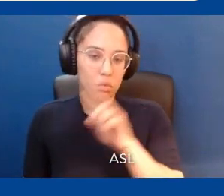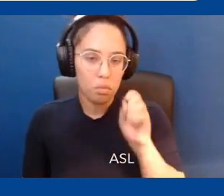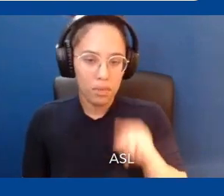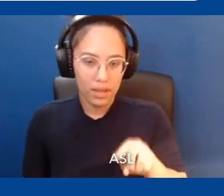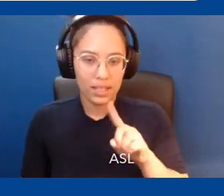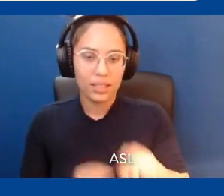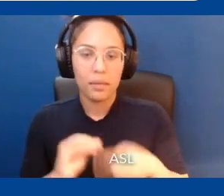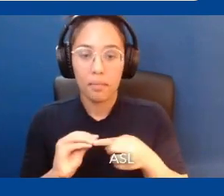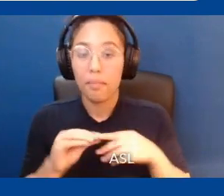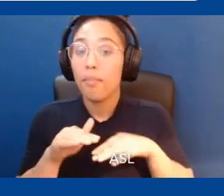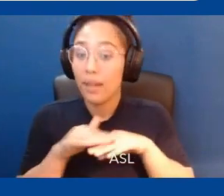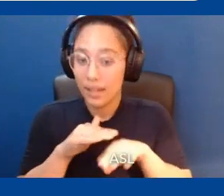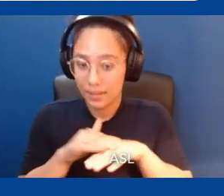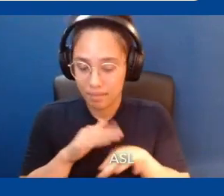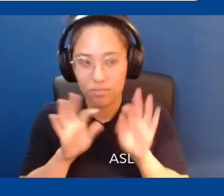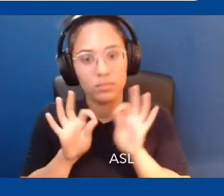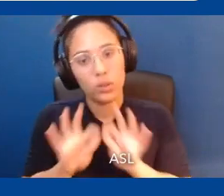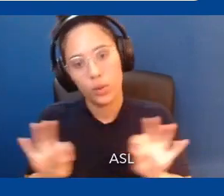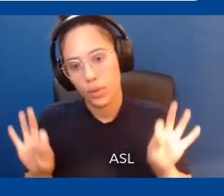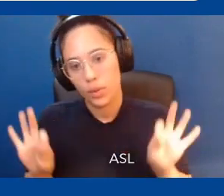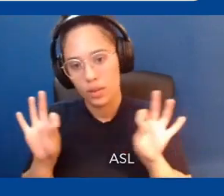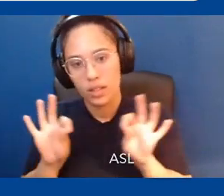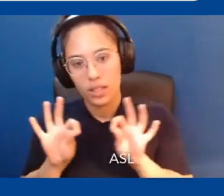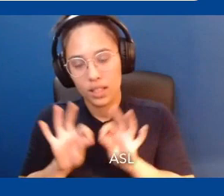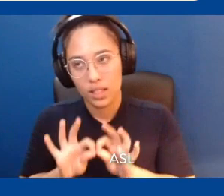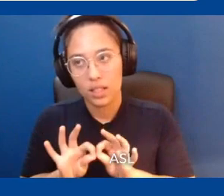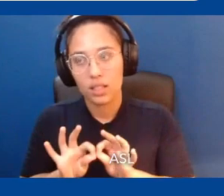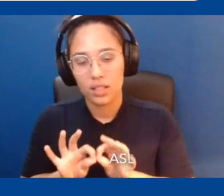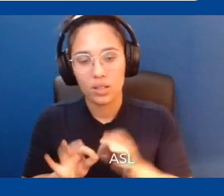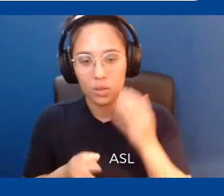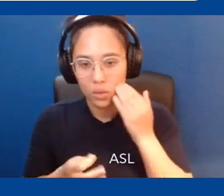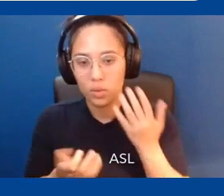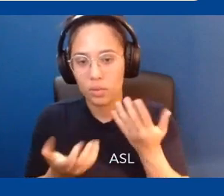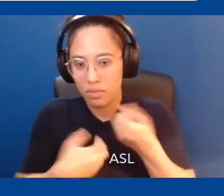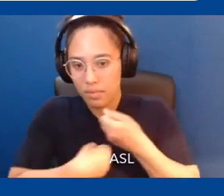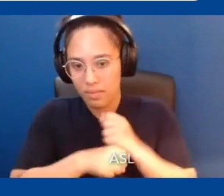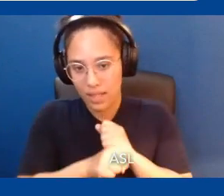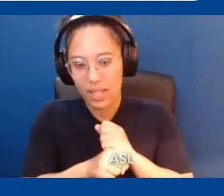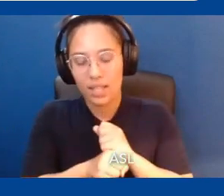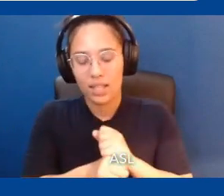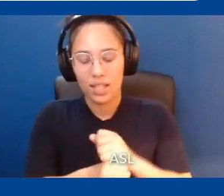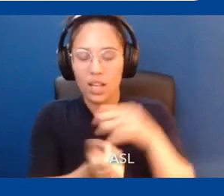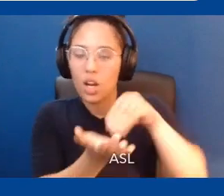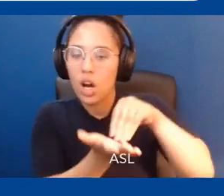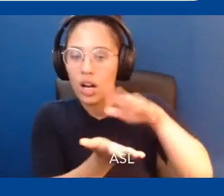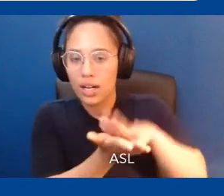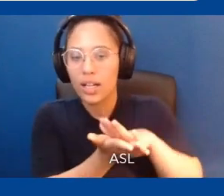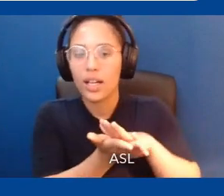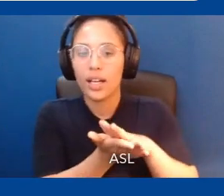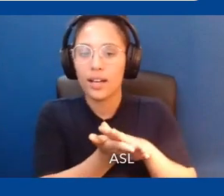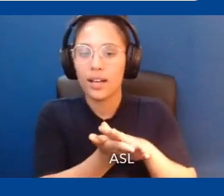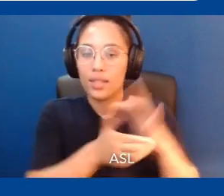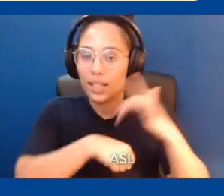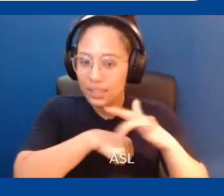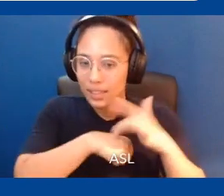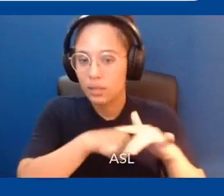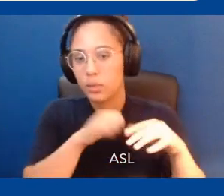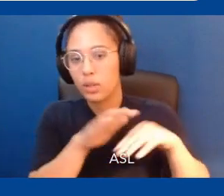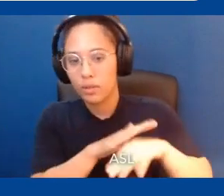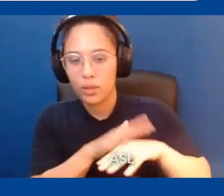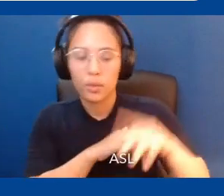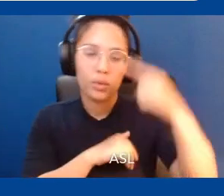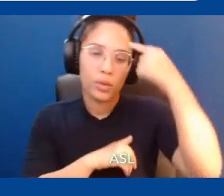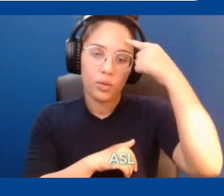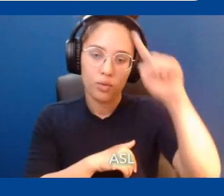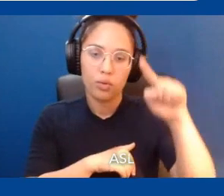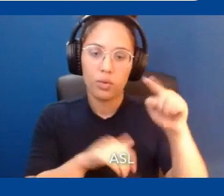make archive available for public, especially in those who are in the recording or in the